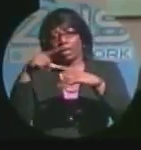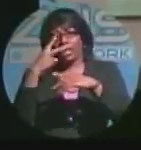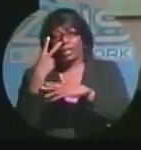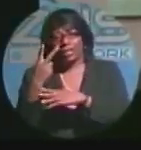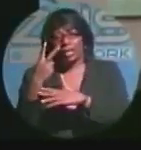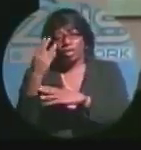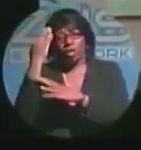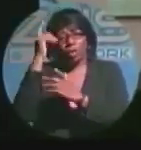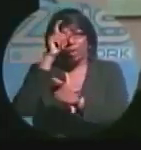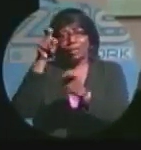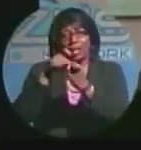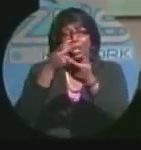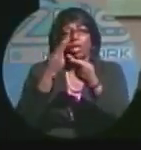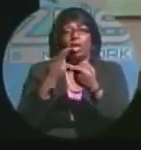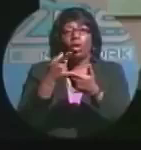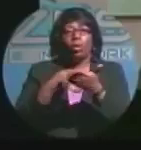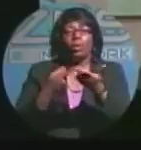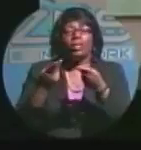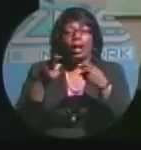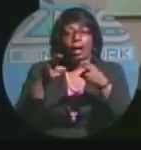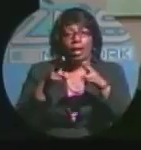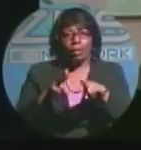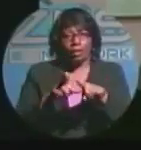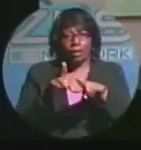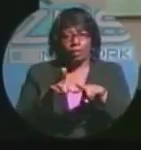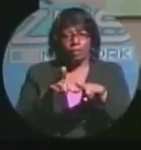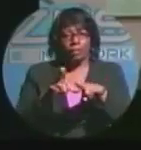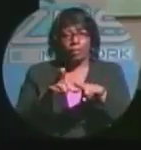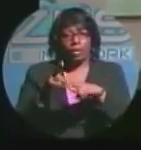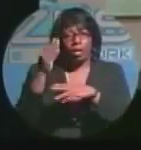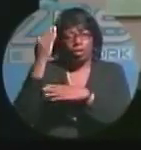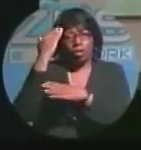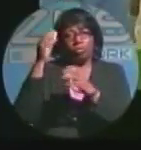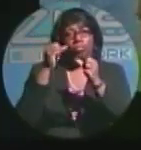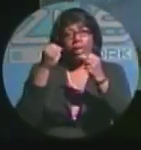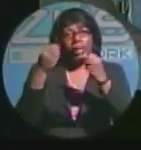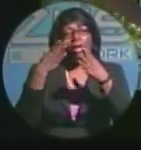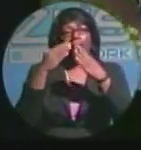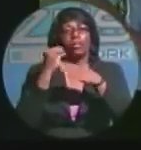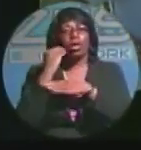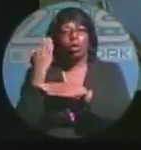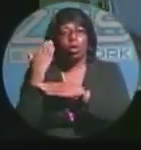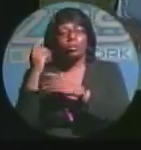what's happening outside, but when we went inside, we've noticed that a lot of those houses, they're really damaged.